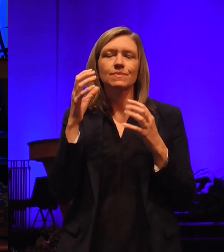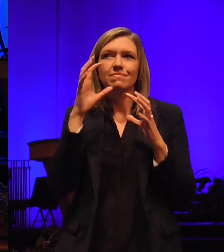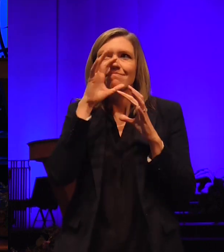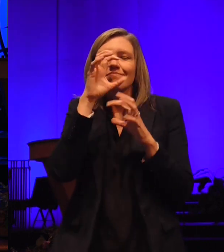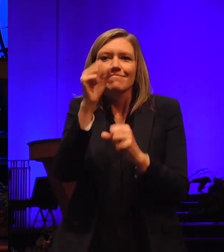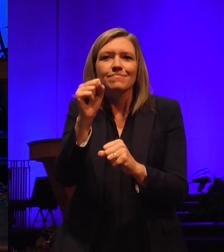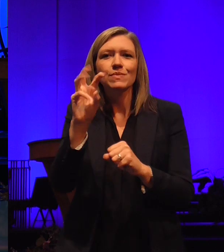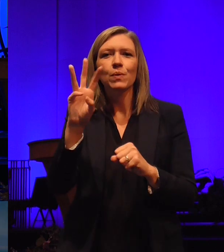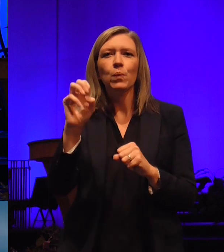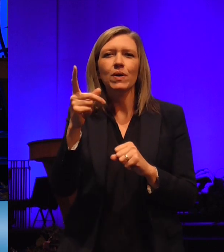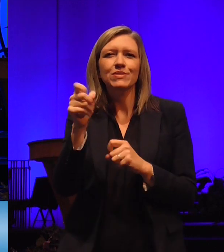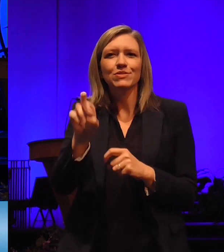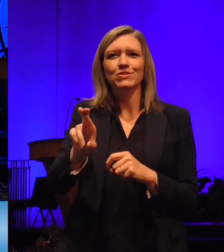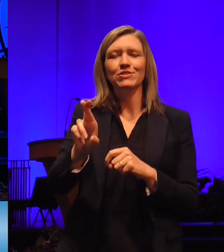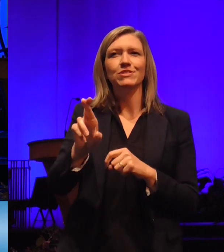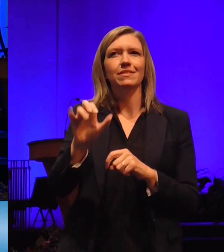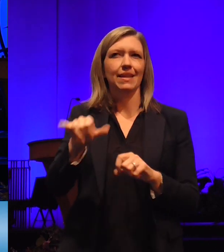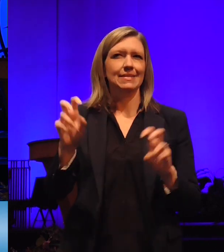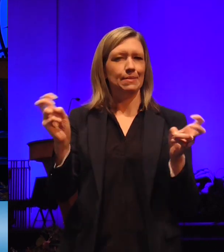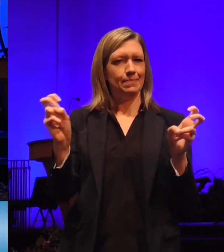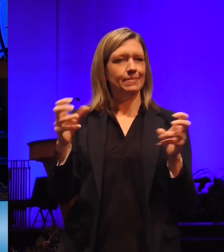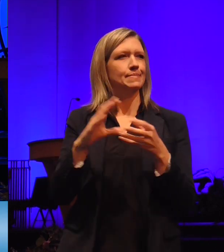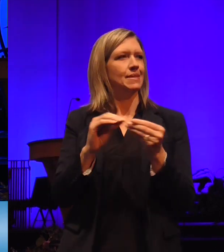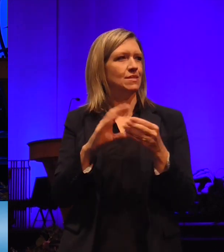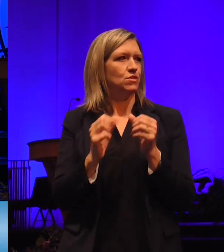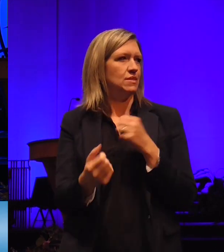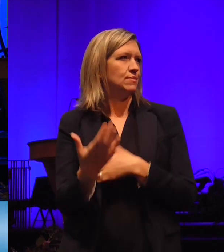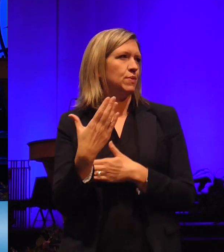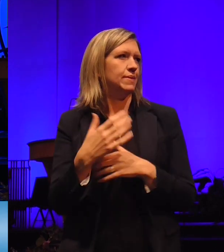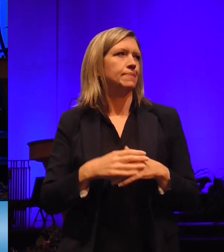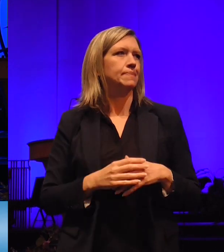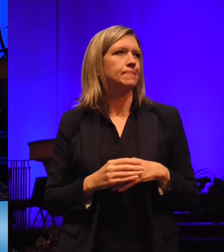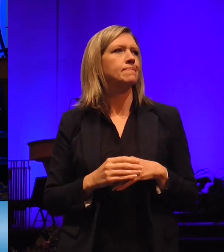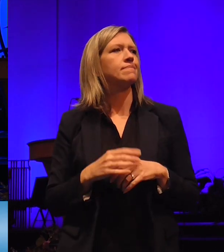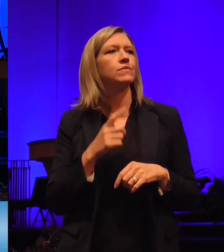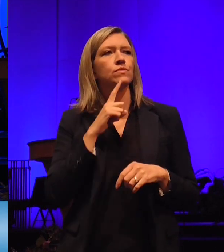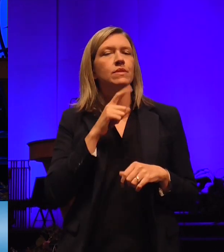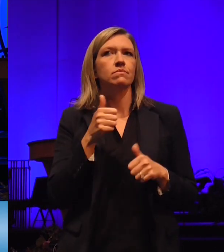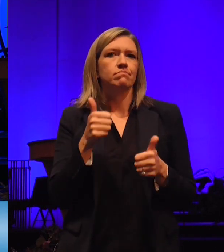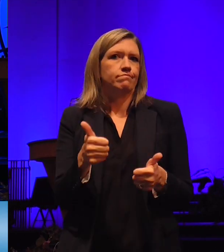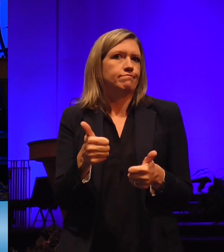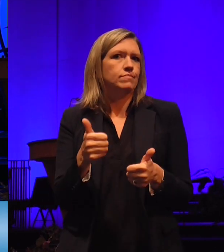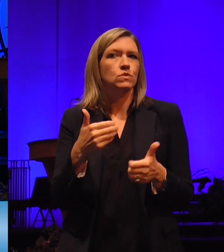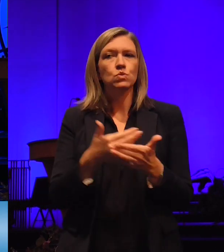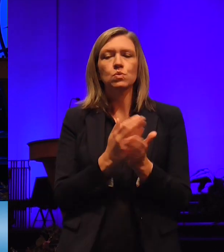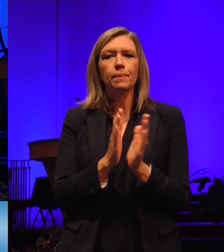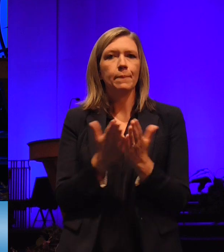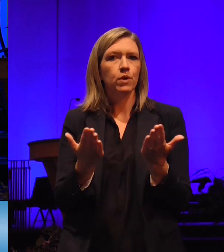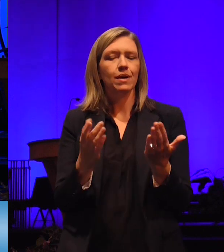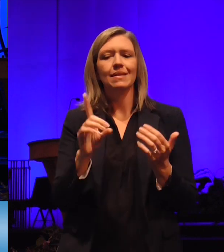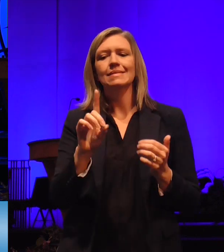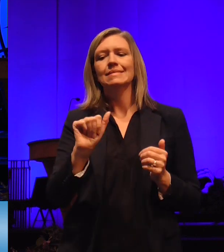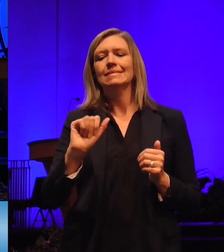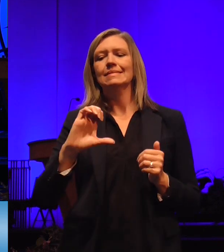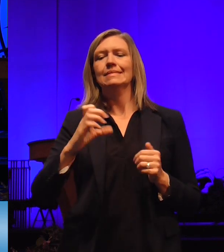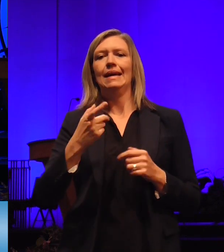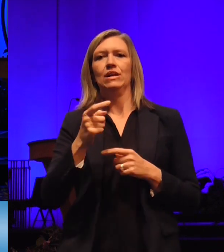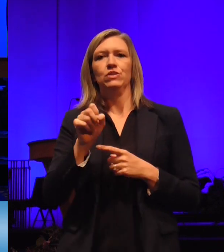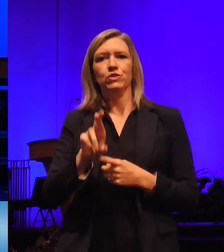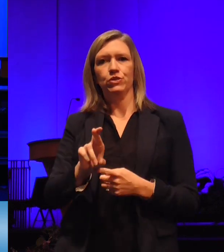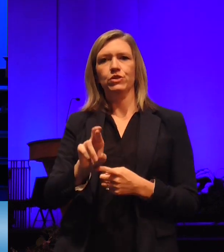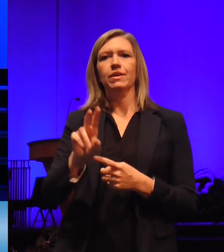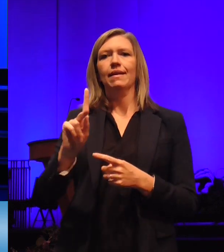message this morning, Everyday Awe. And there's a really great new book by